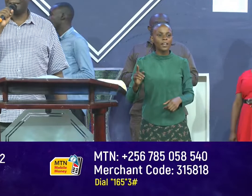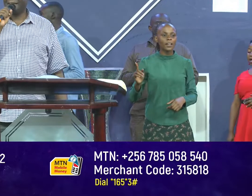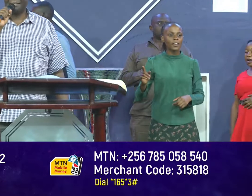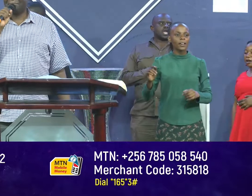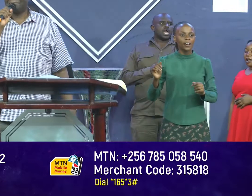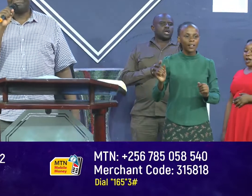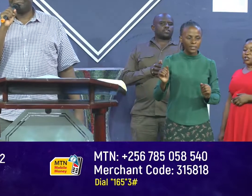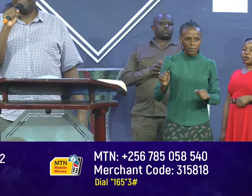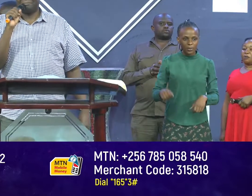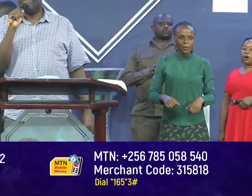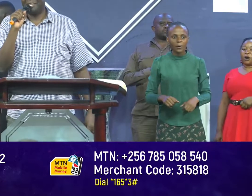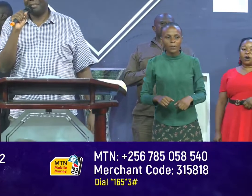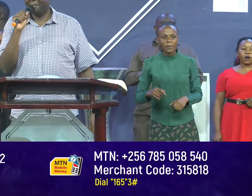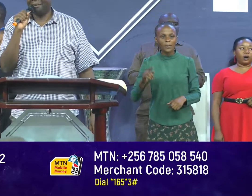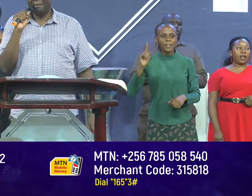asobola,